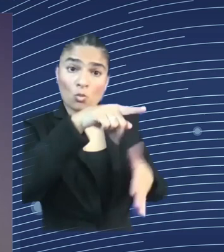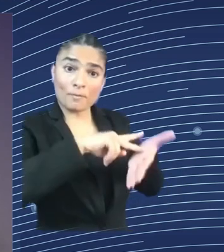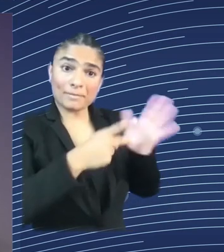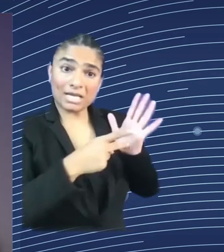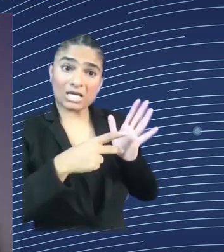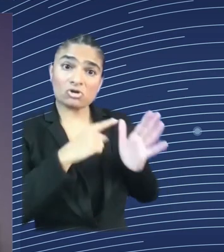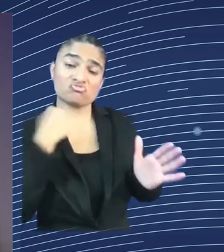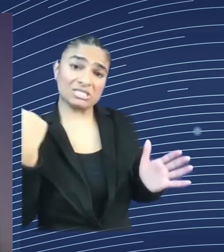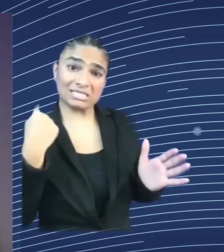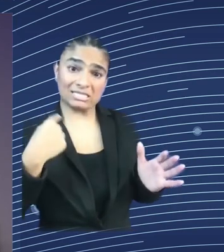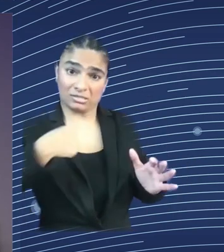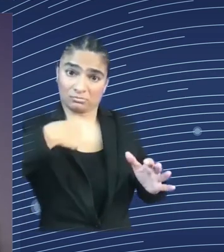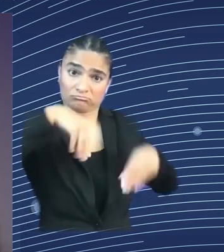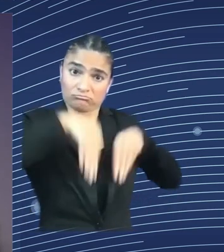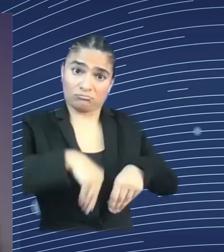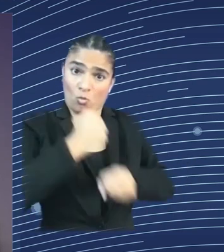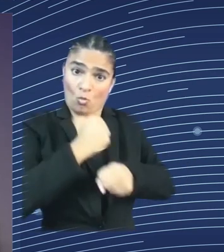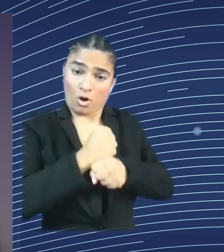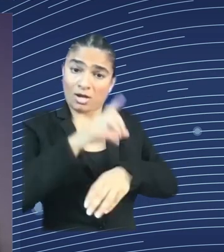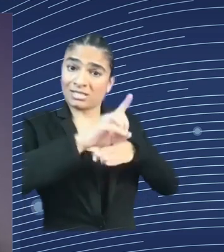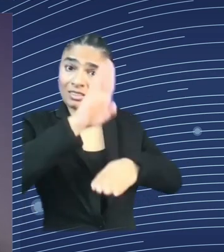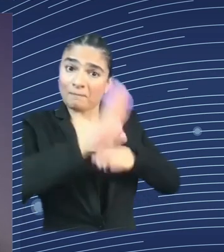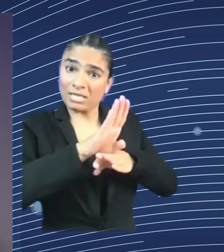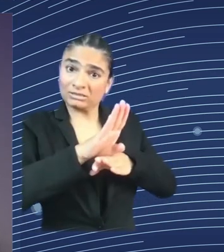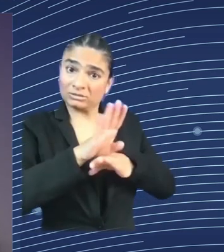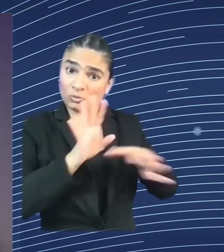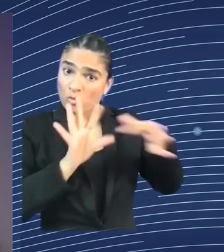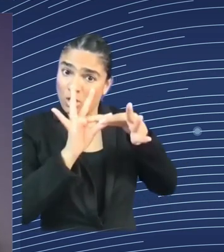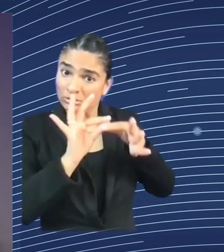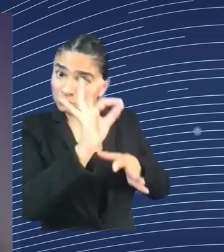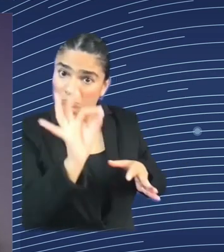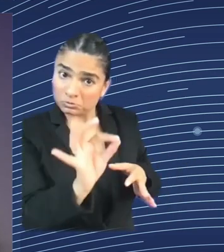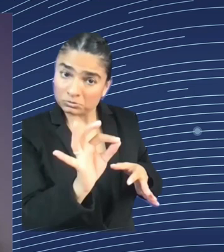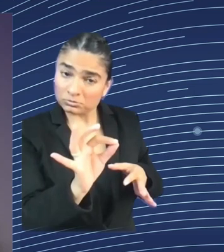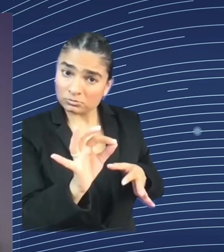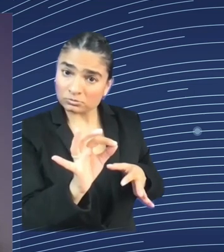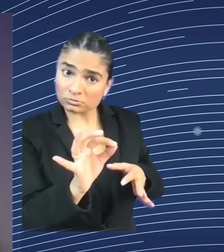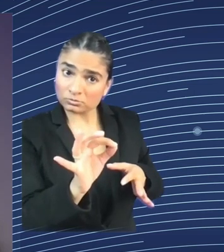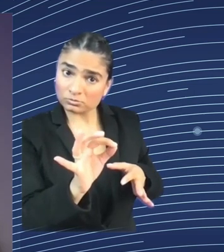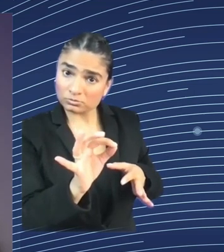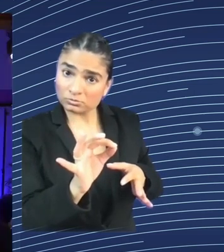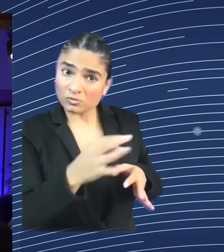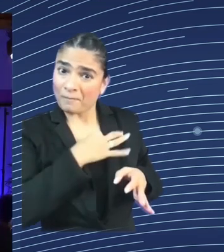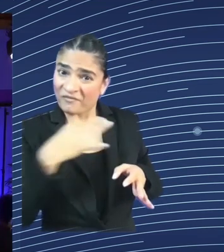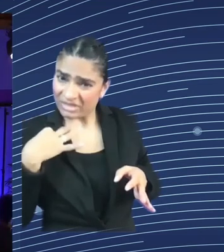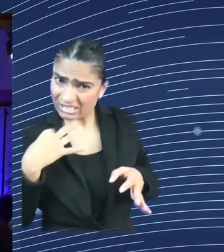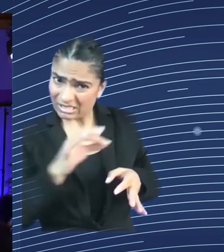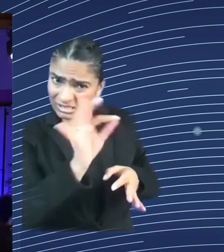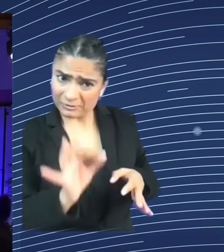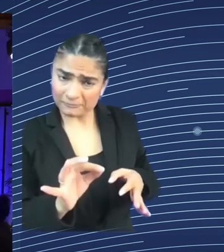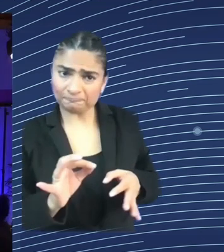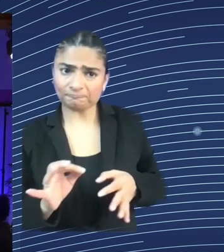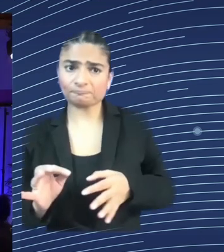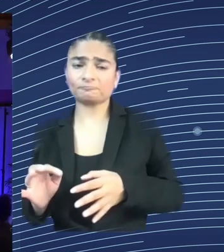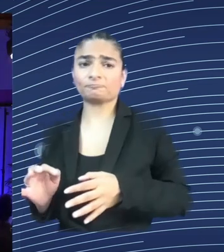always exist, so also in a digital era. My question is, does it make it easier or more difficult, or are there more checks and